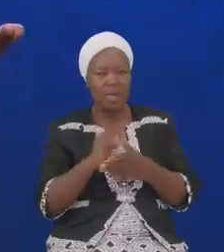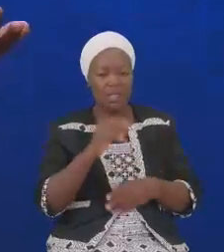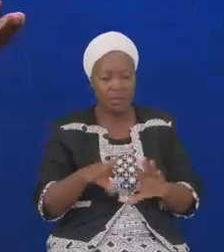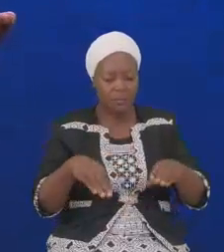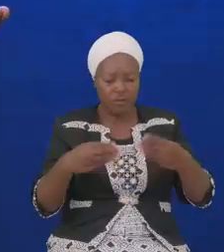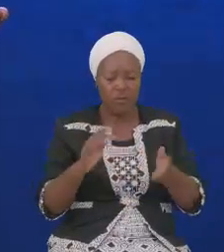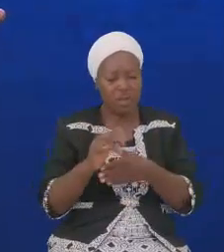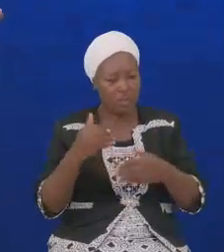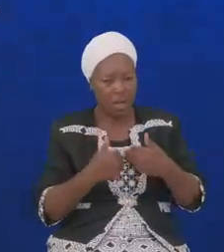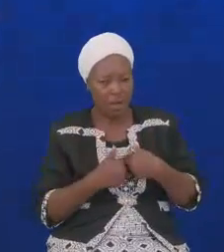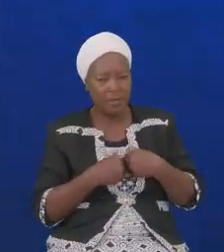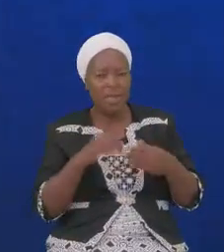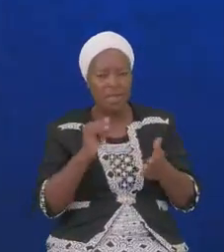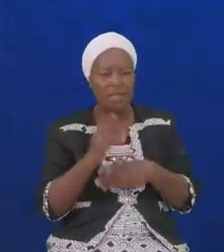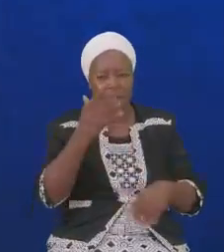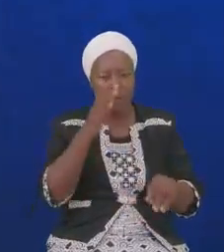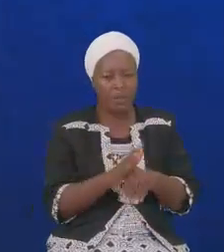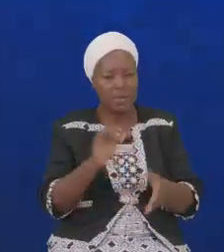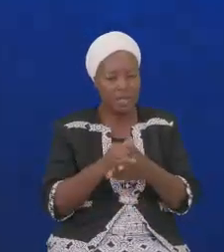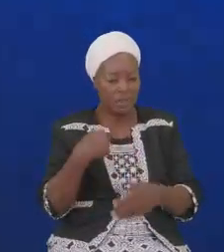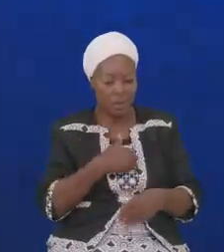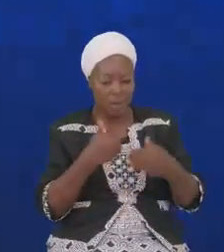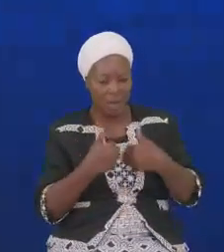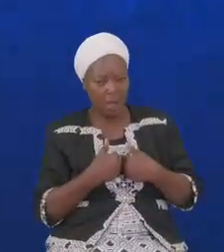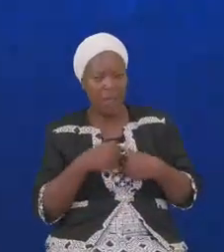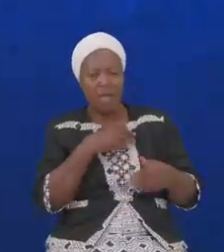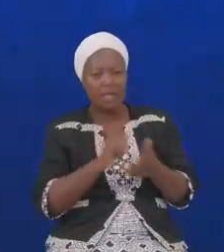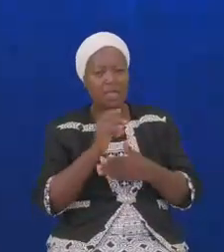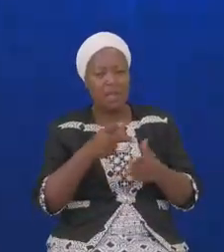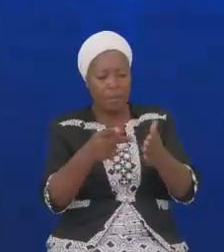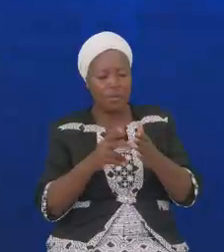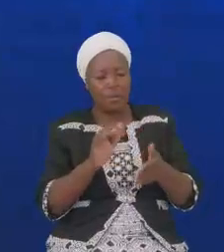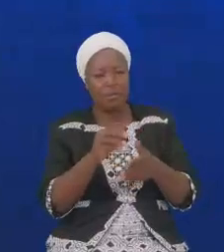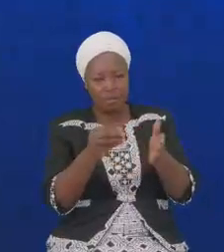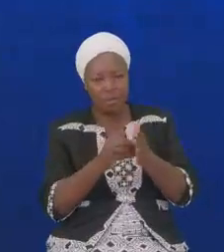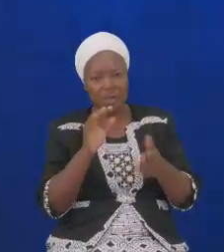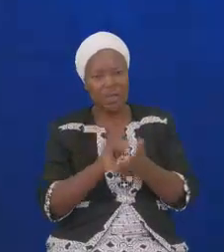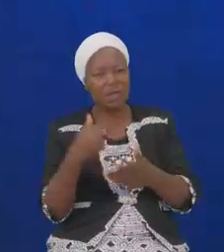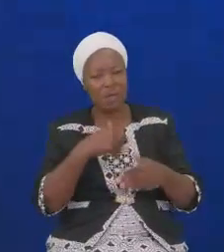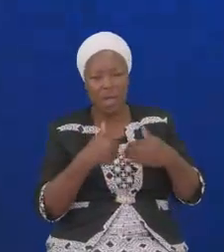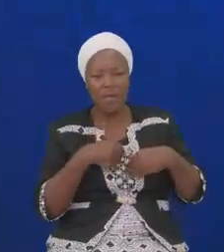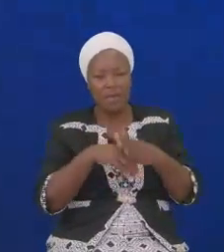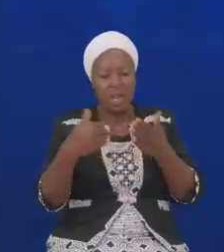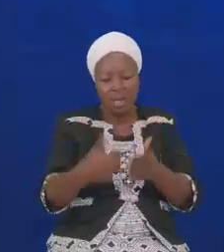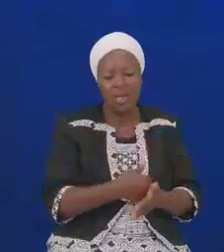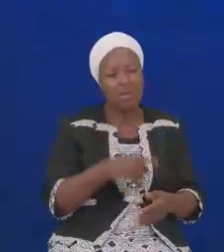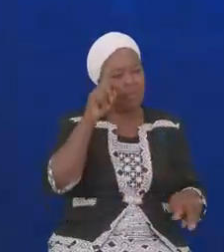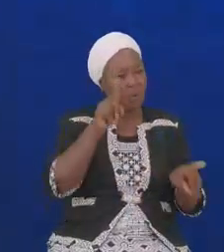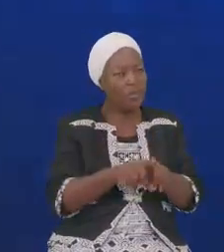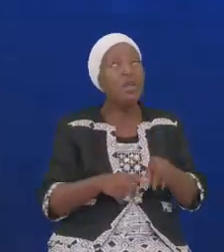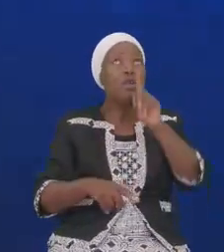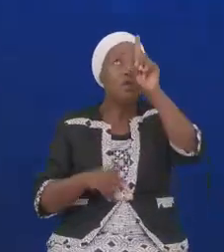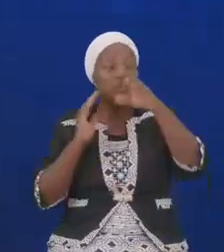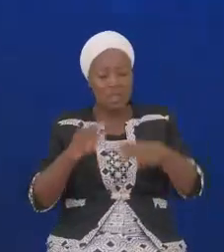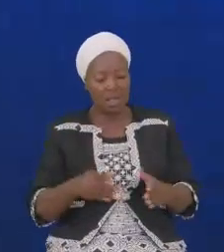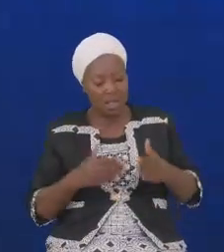the promise we have, and that's the portion we have in the new covenant. Thou shalt guide me